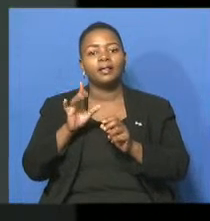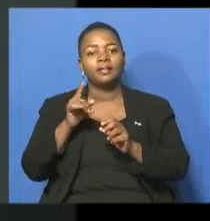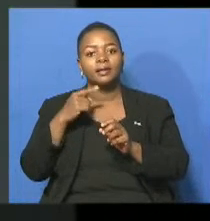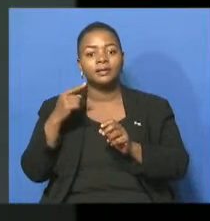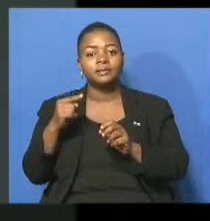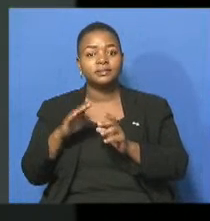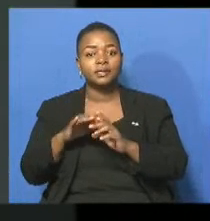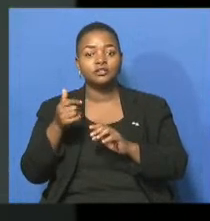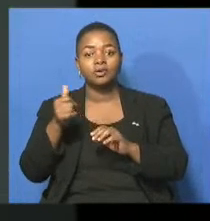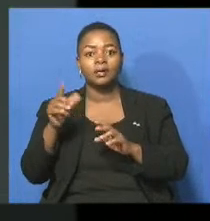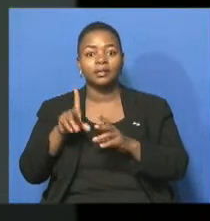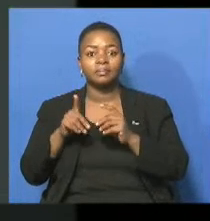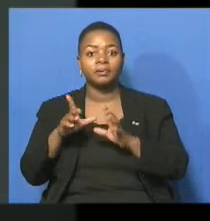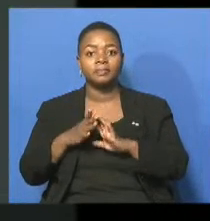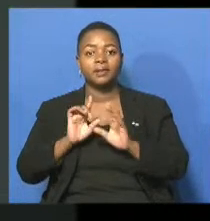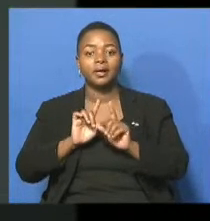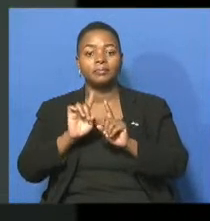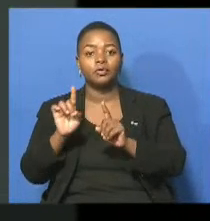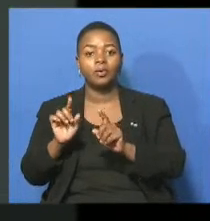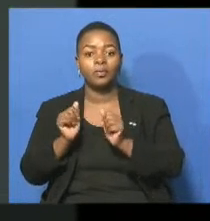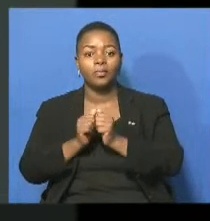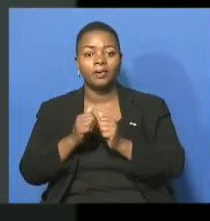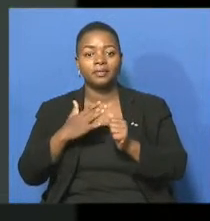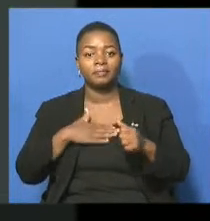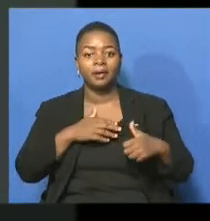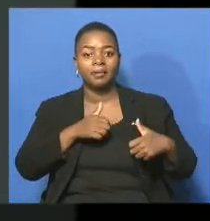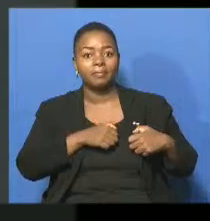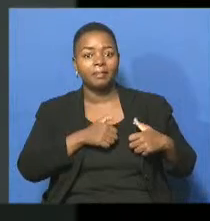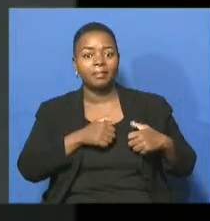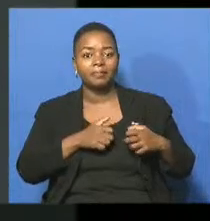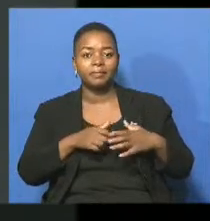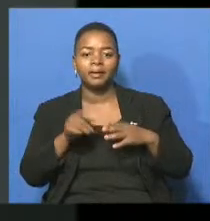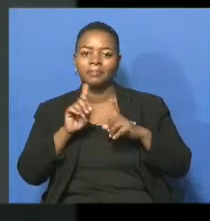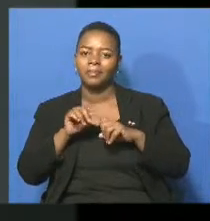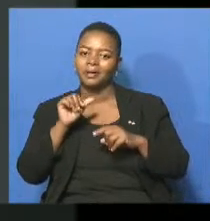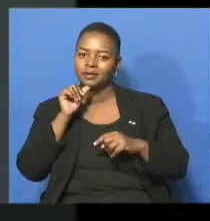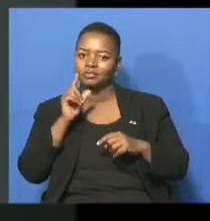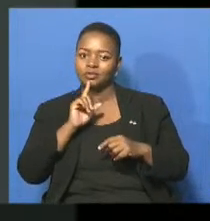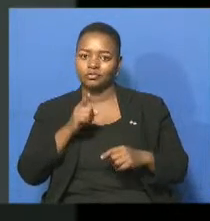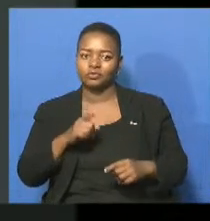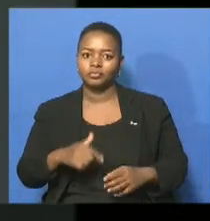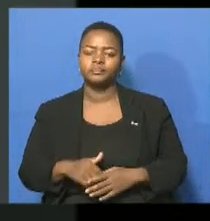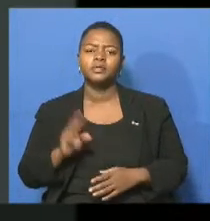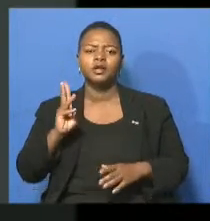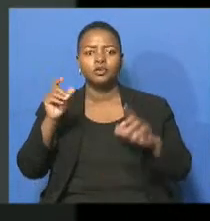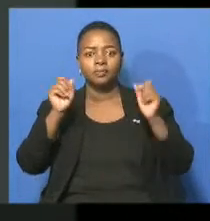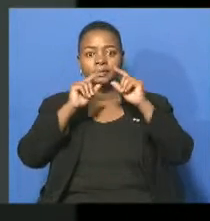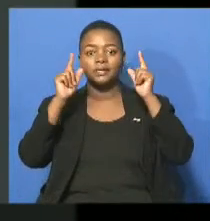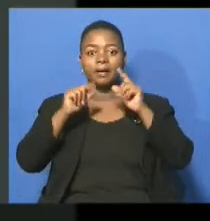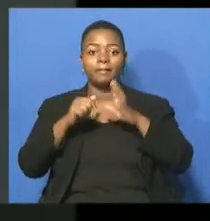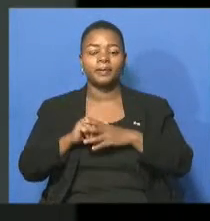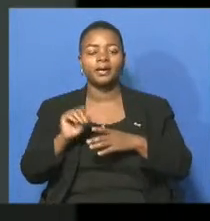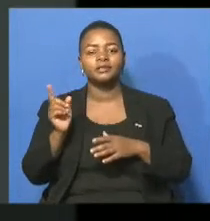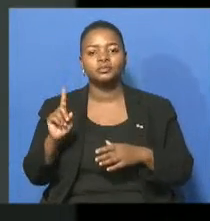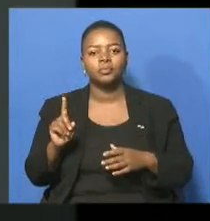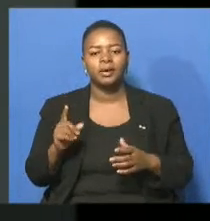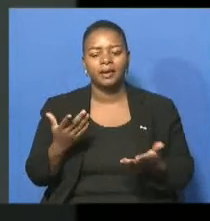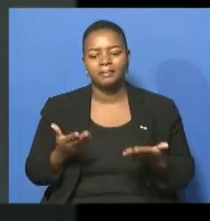with their partners, even where it is really, really false. You'll be surprised the extent to